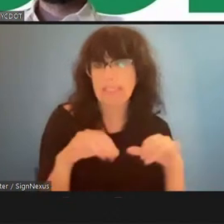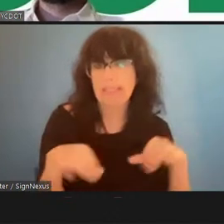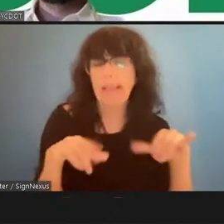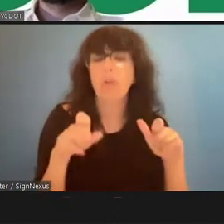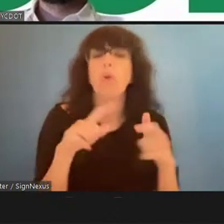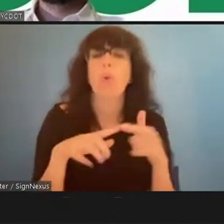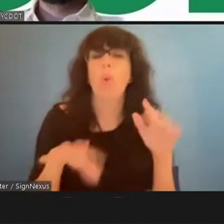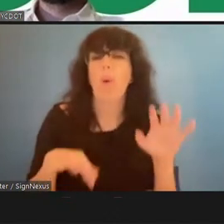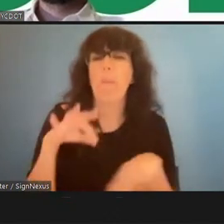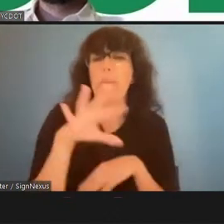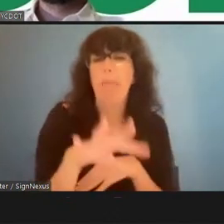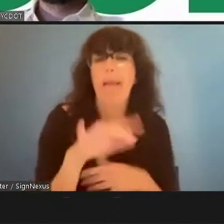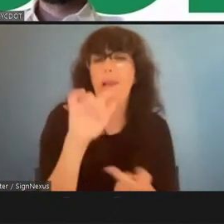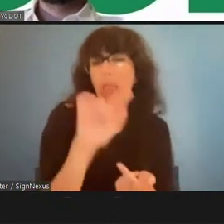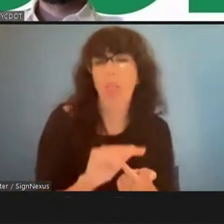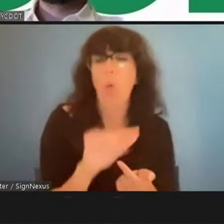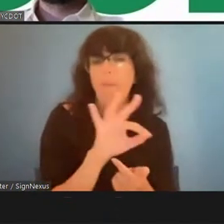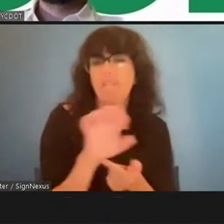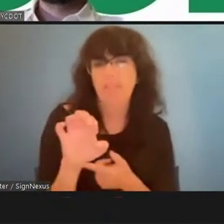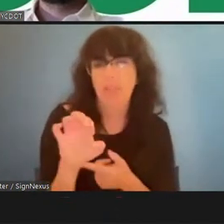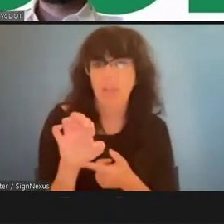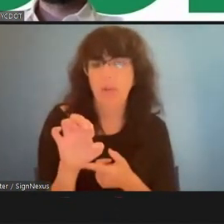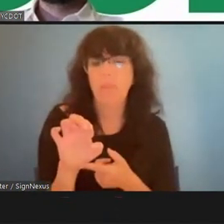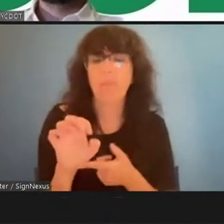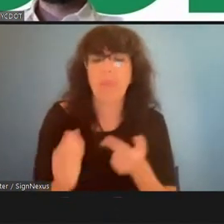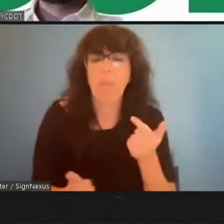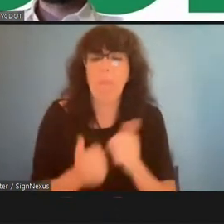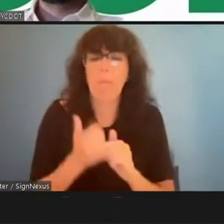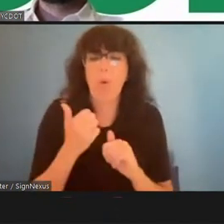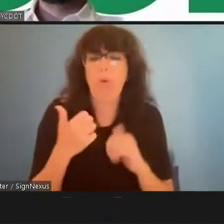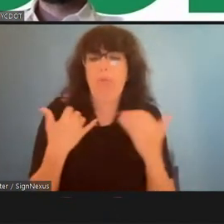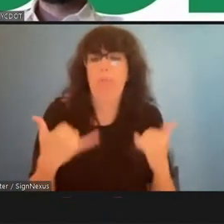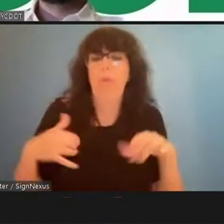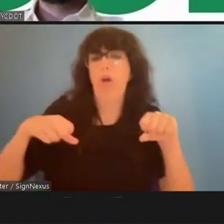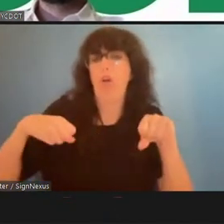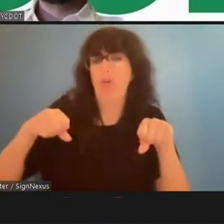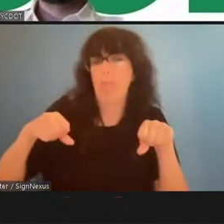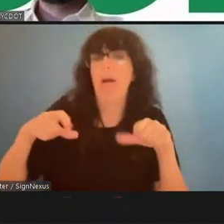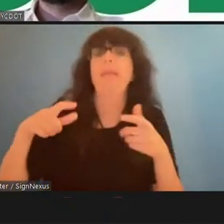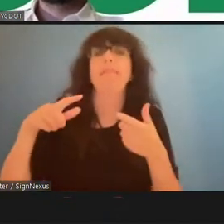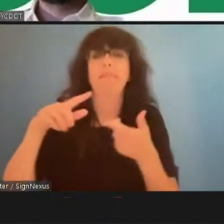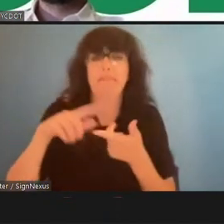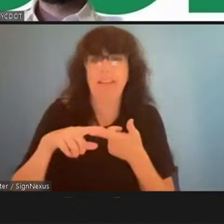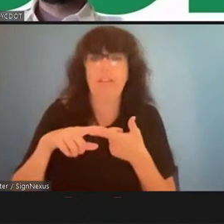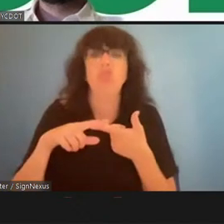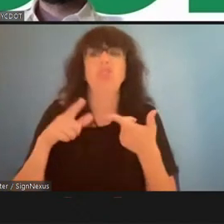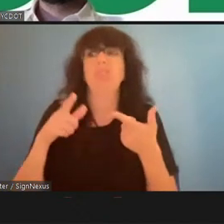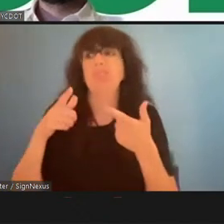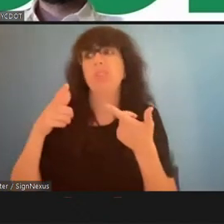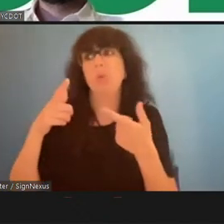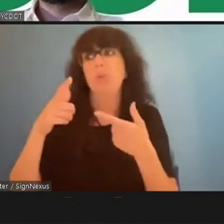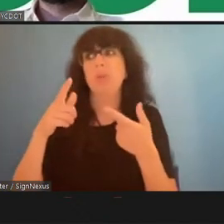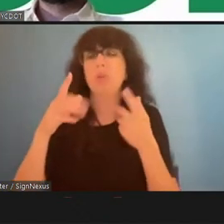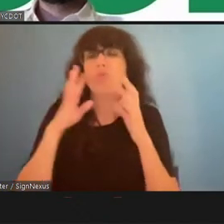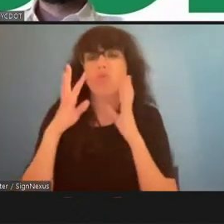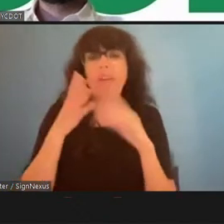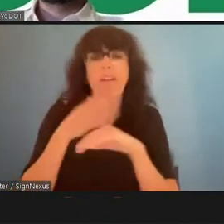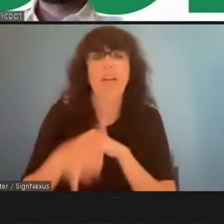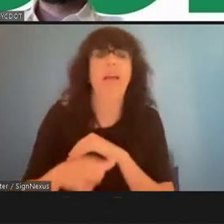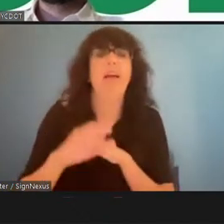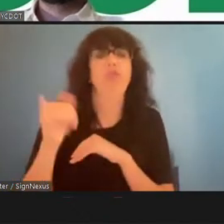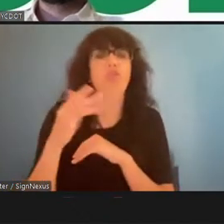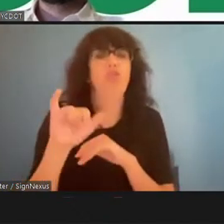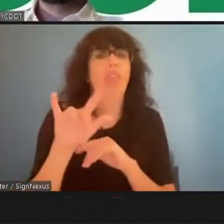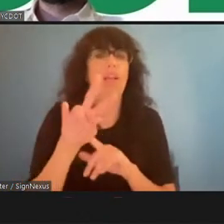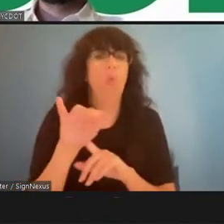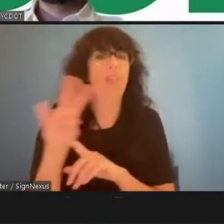fee um of which most modern motorcycles manufactured after july 2007 adhere to the standards